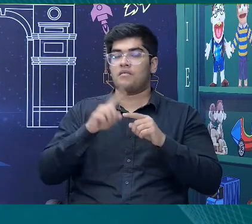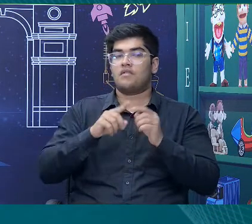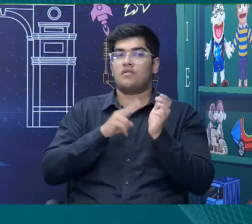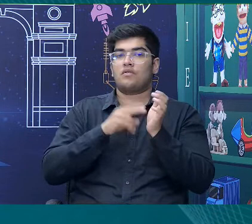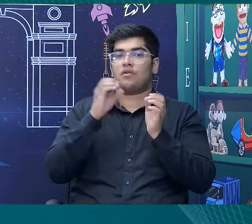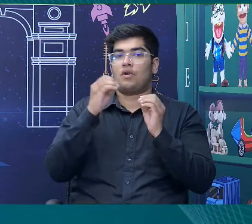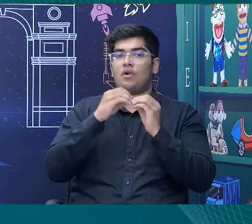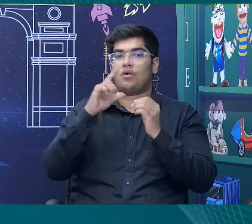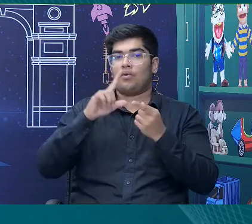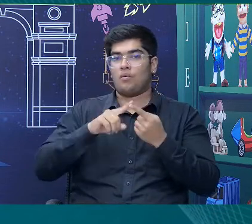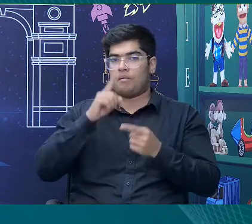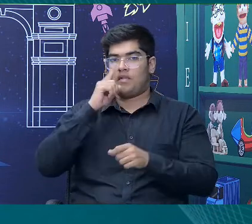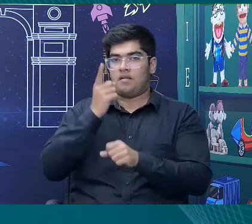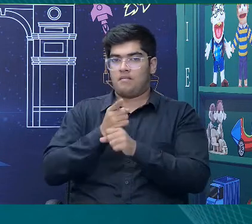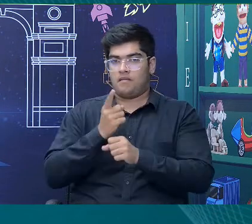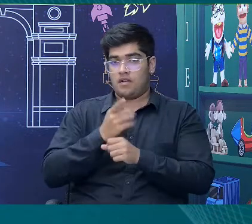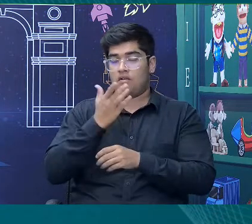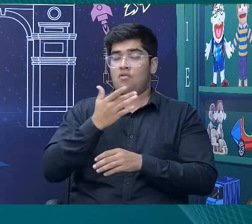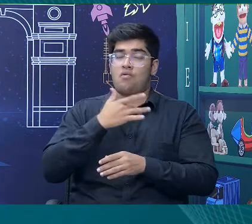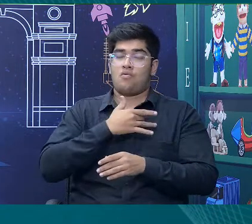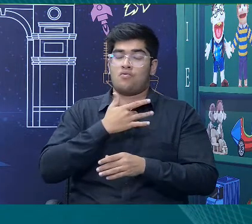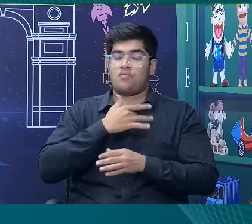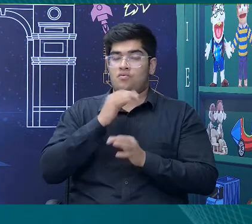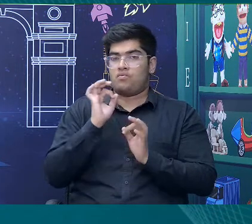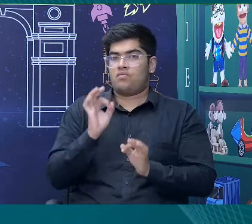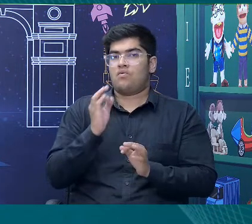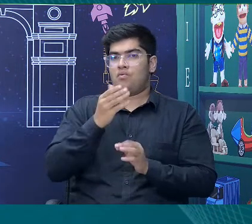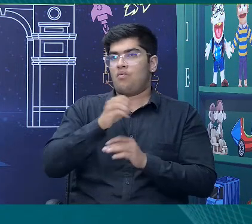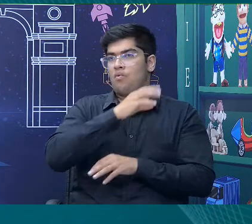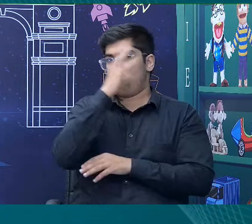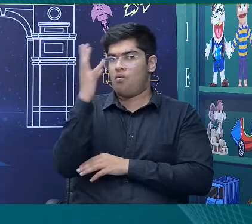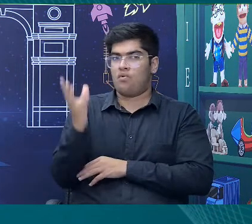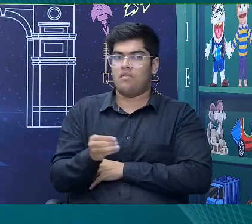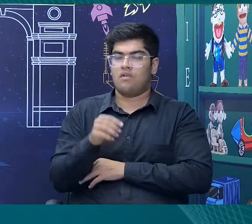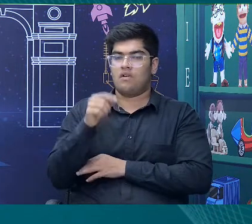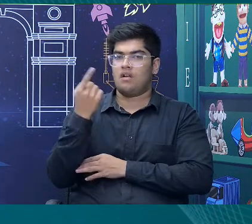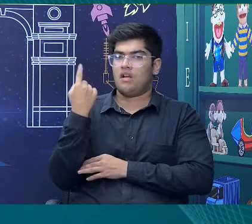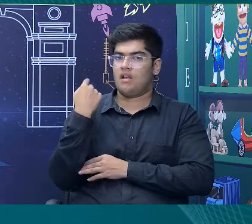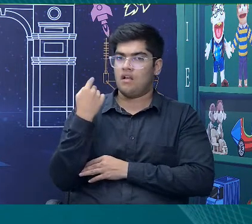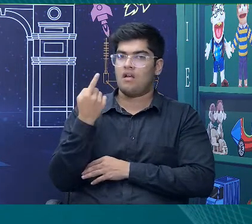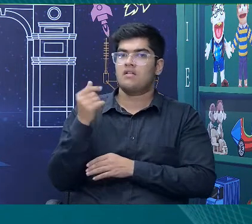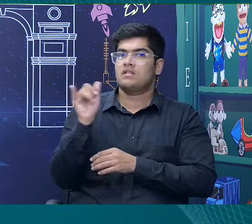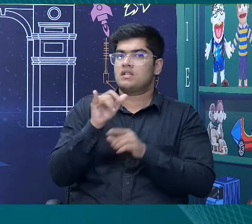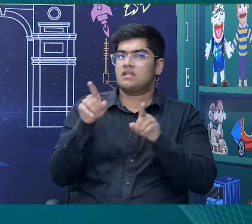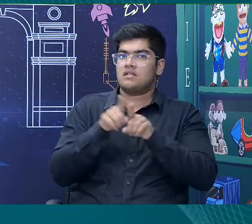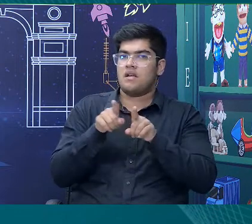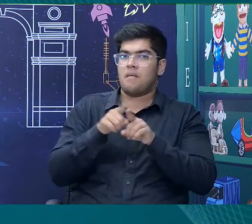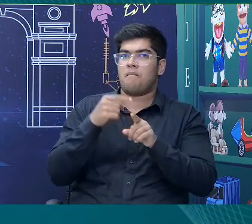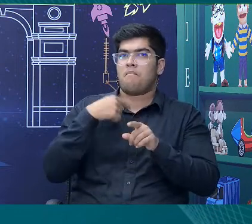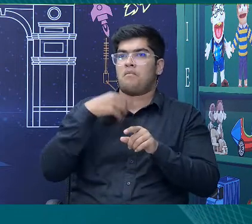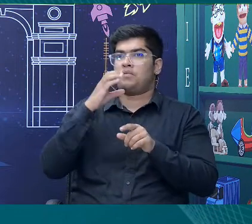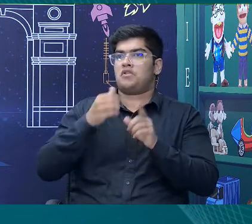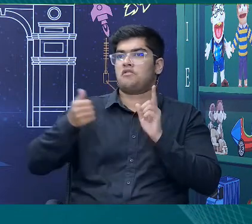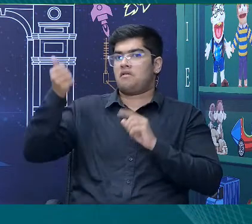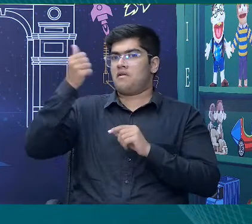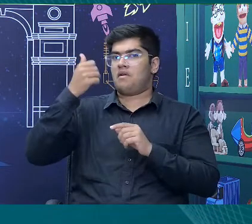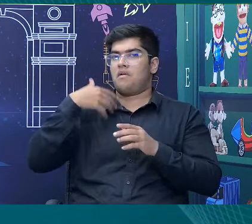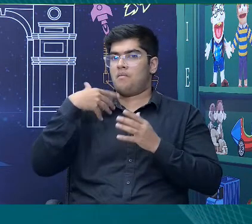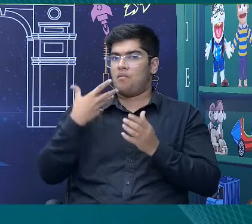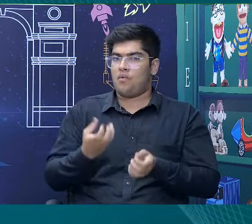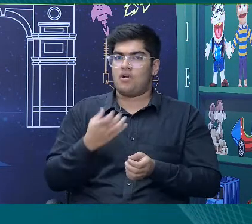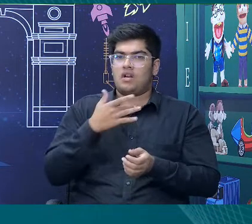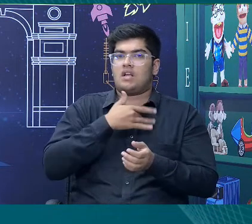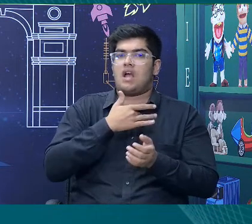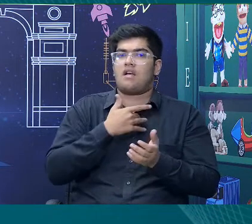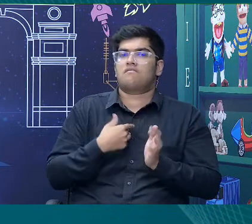miss, since you have been so nice to me all day long, as if I was a captain, I want to be nice